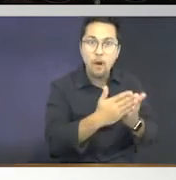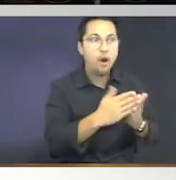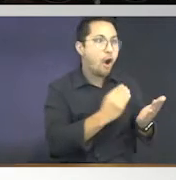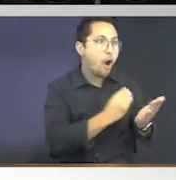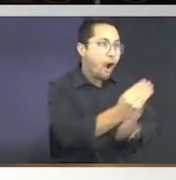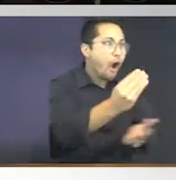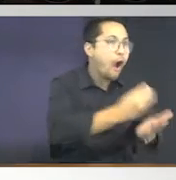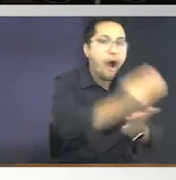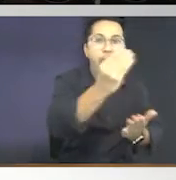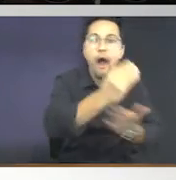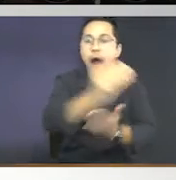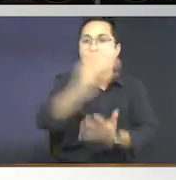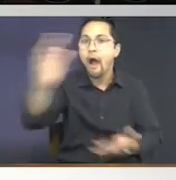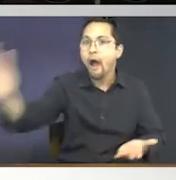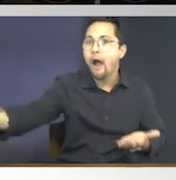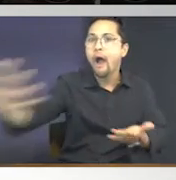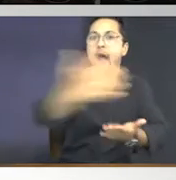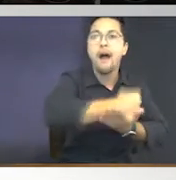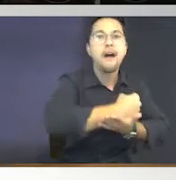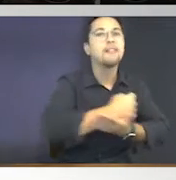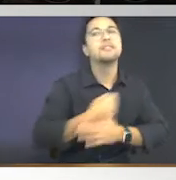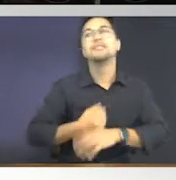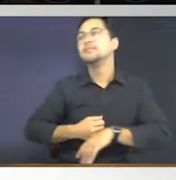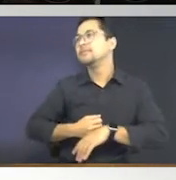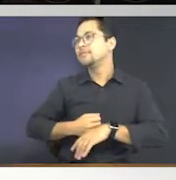and you make your wonderful plans.